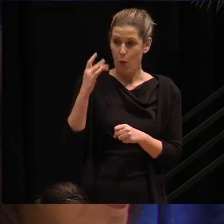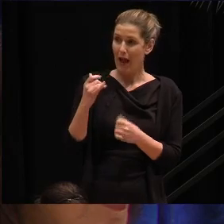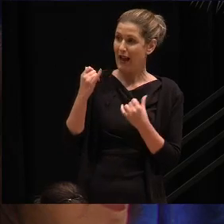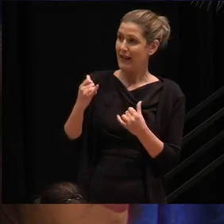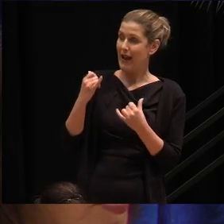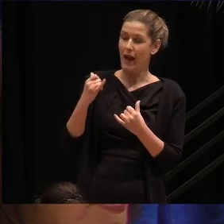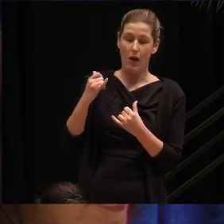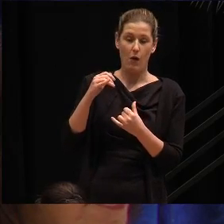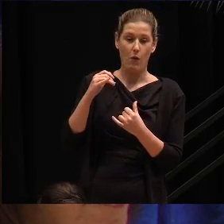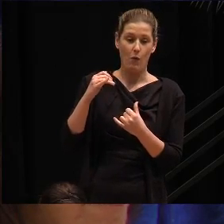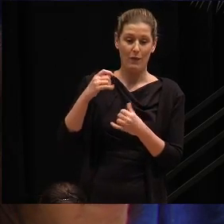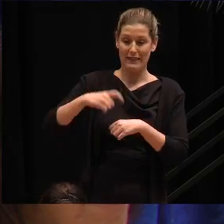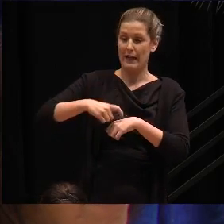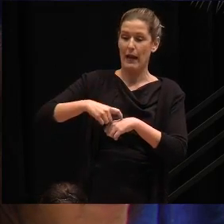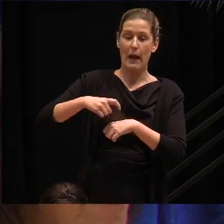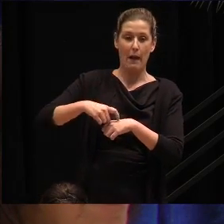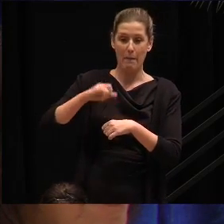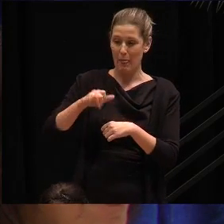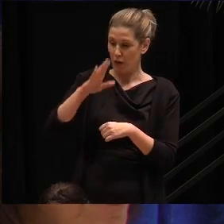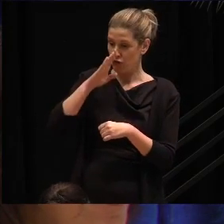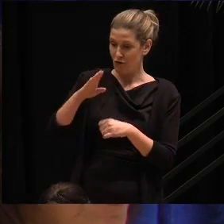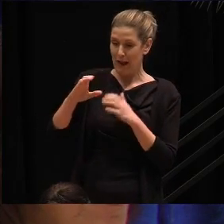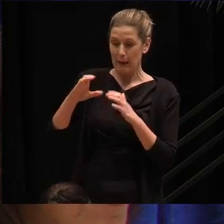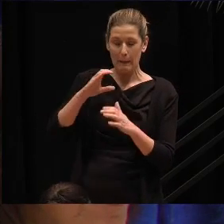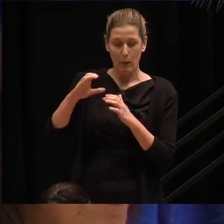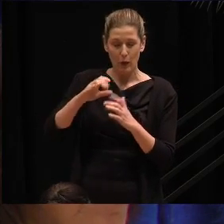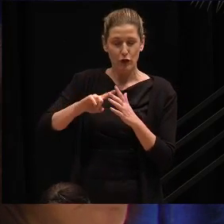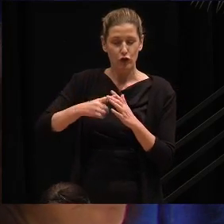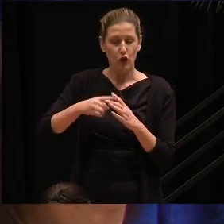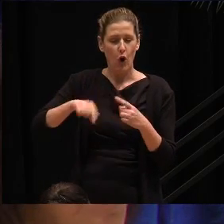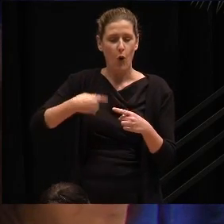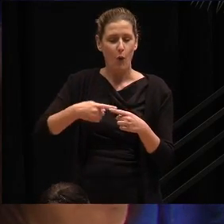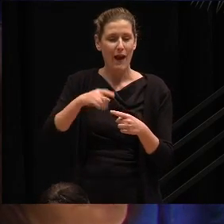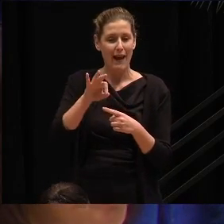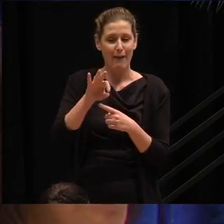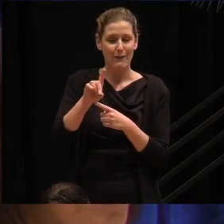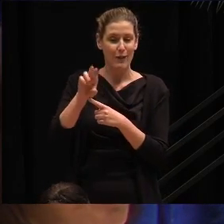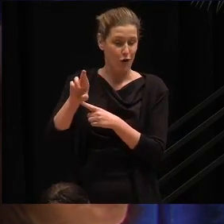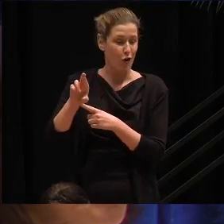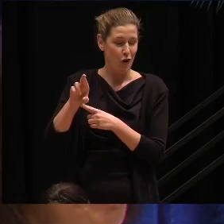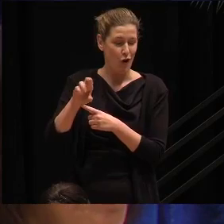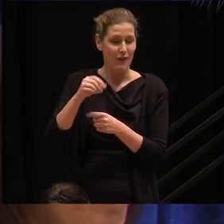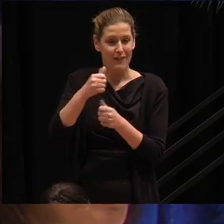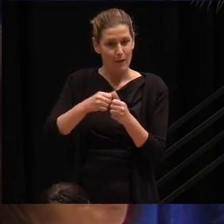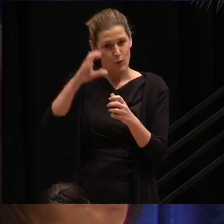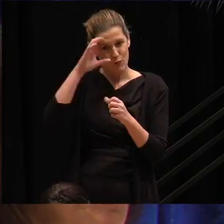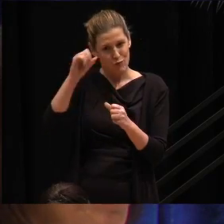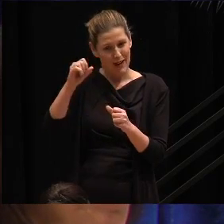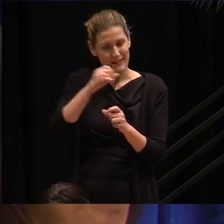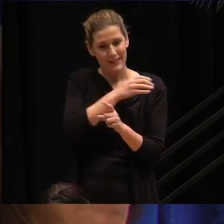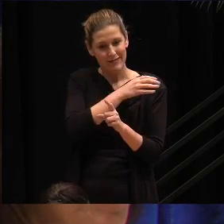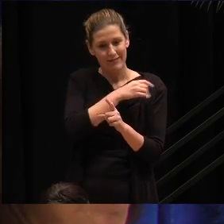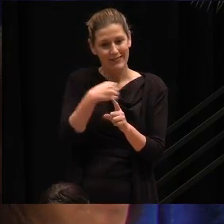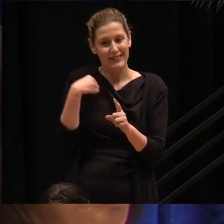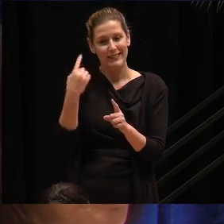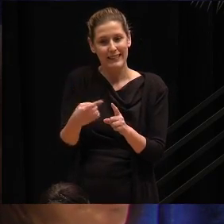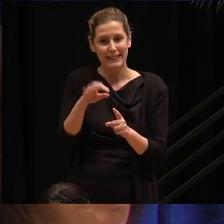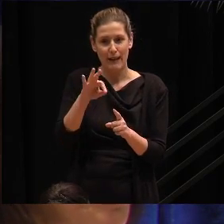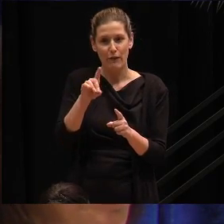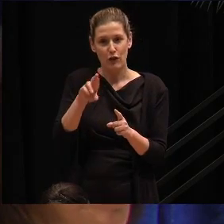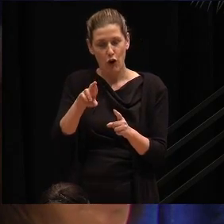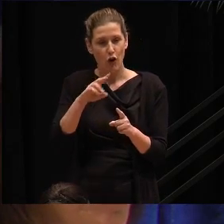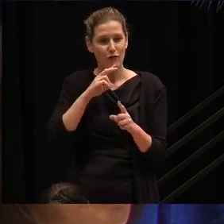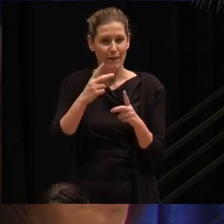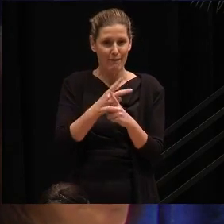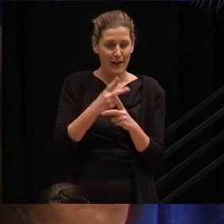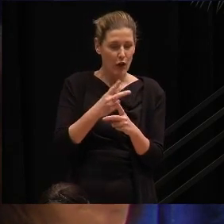direct communication with the American public began with FDR, and every president since FDR has found a different way to